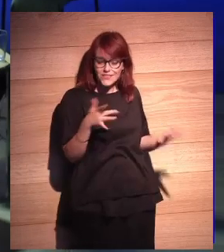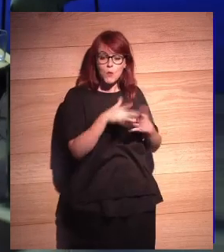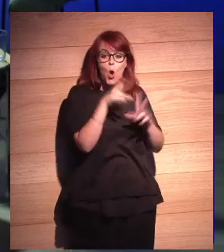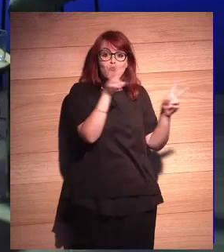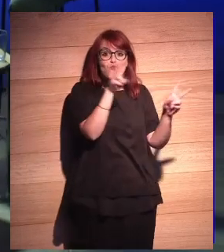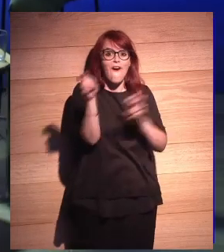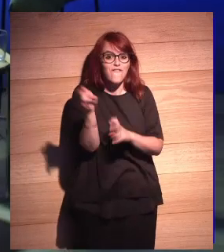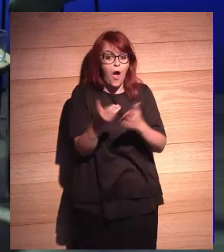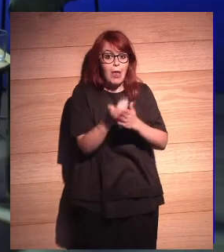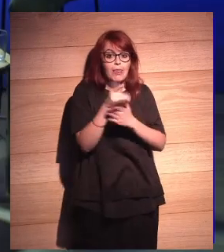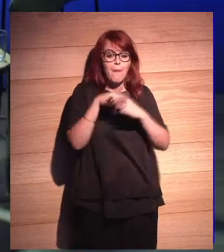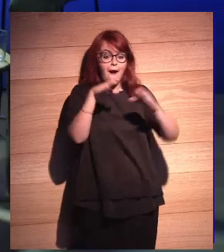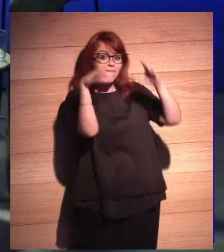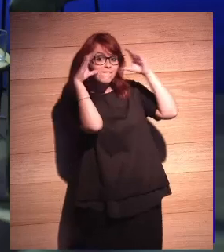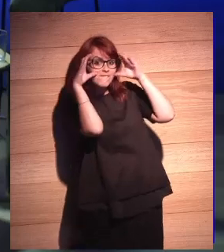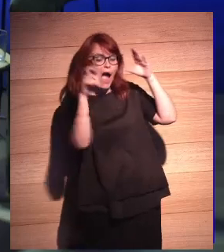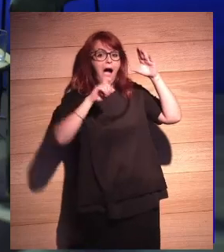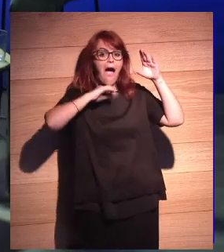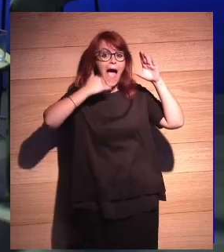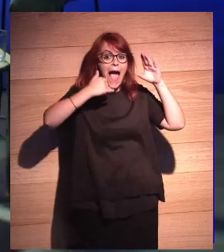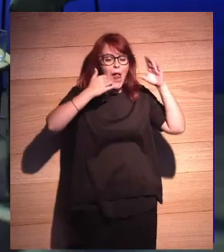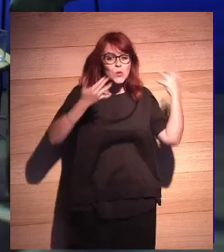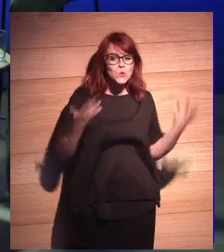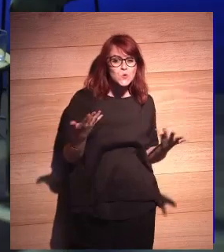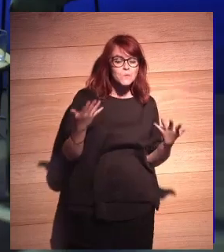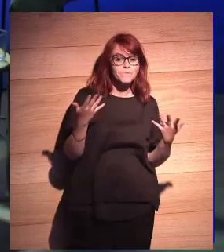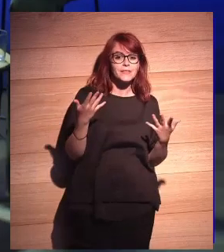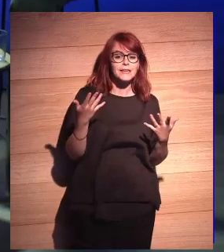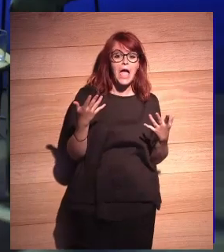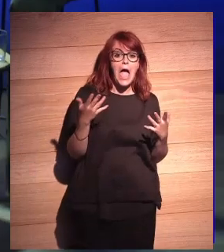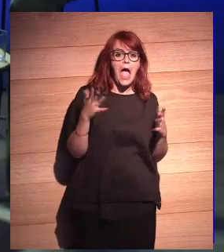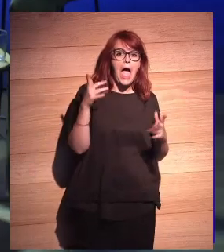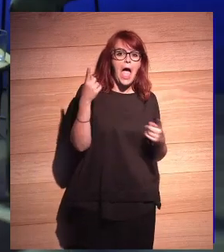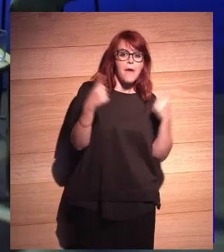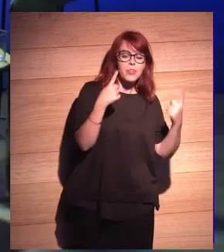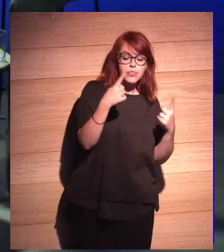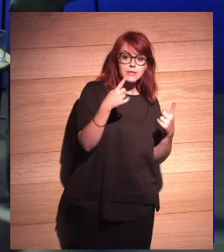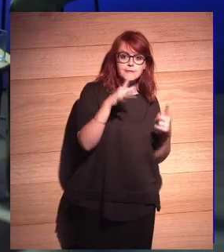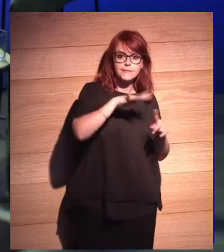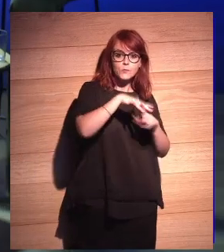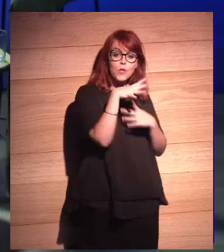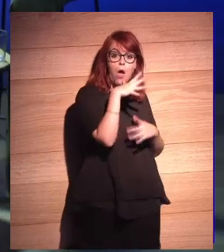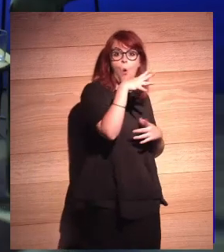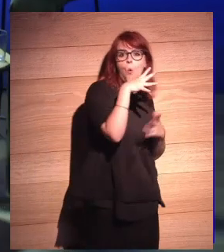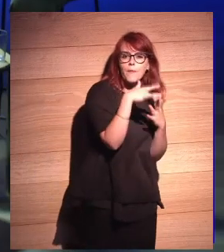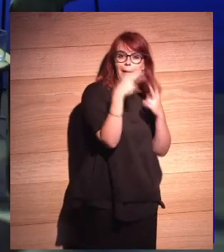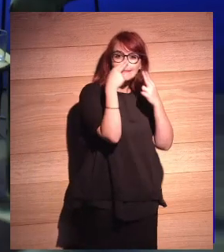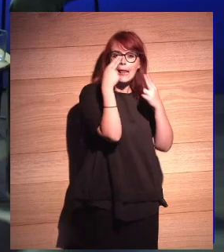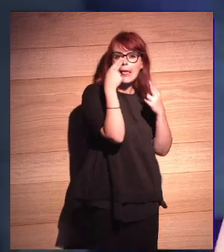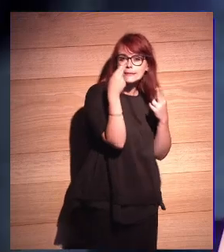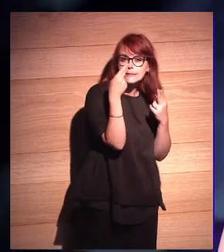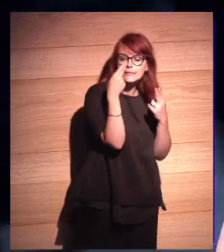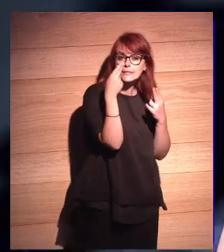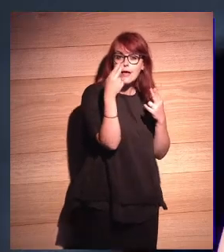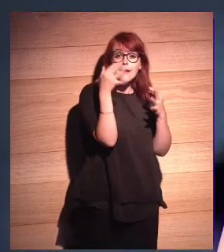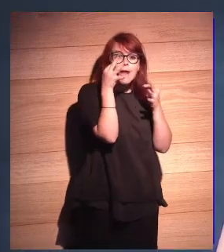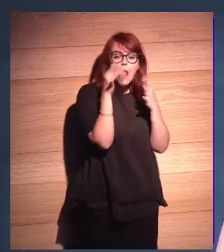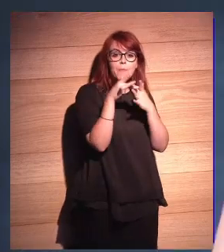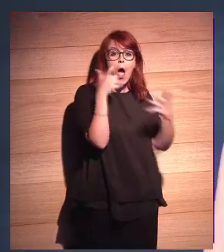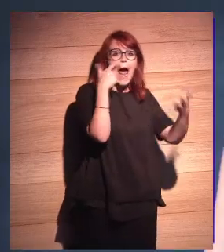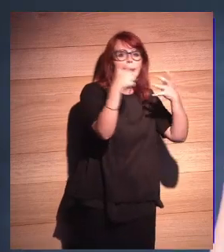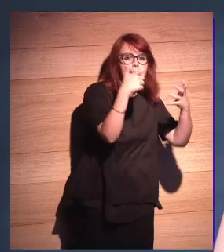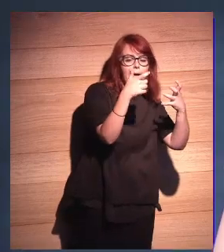and to what extent this wow effect that we have talked about so often doesn't overlap the